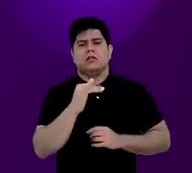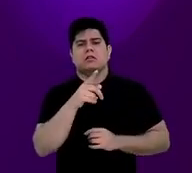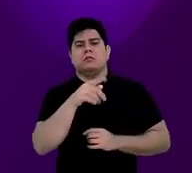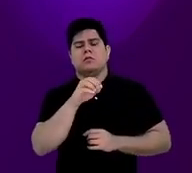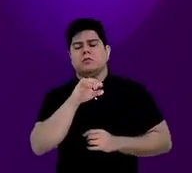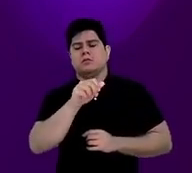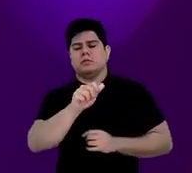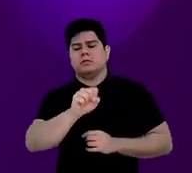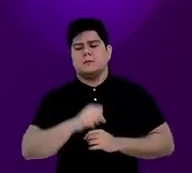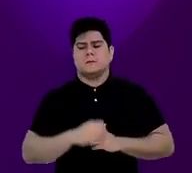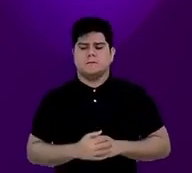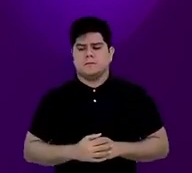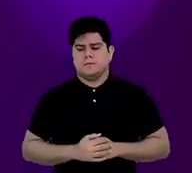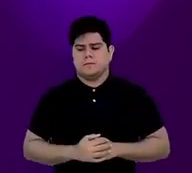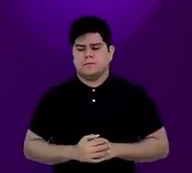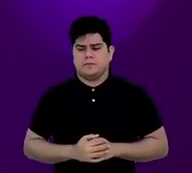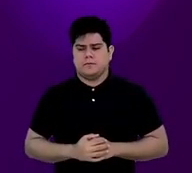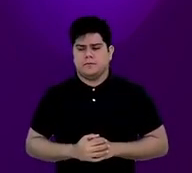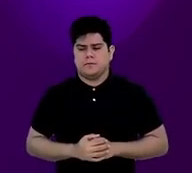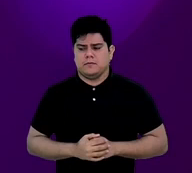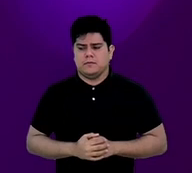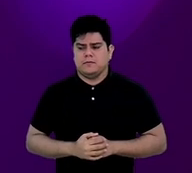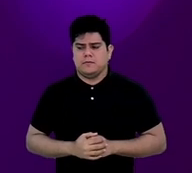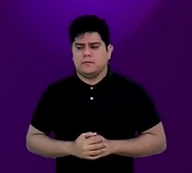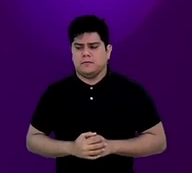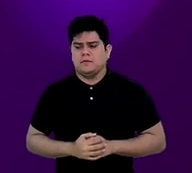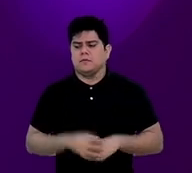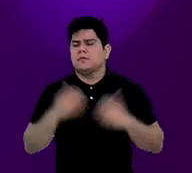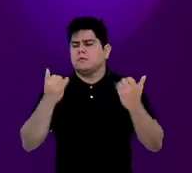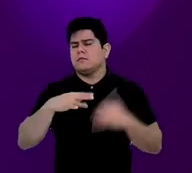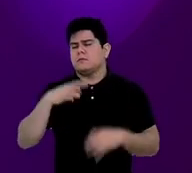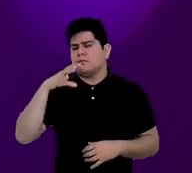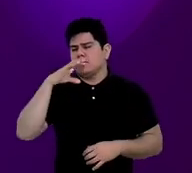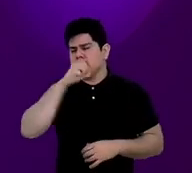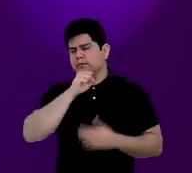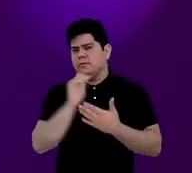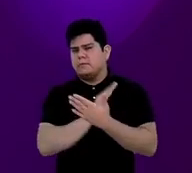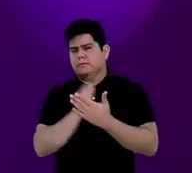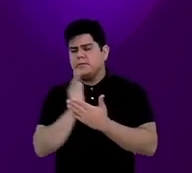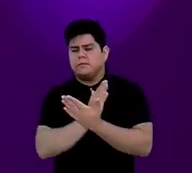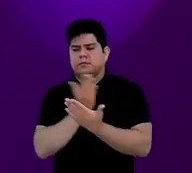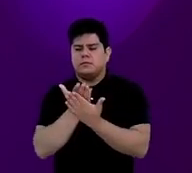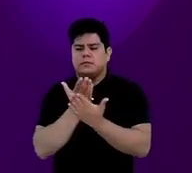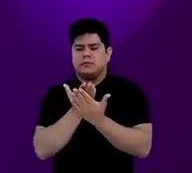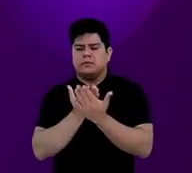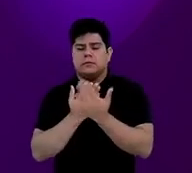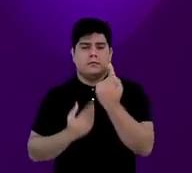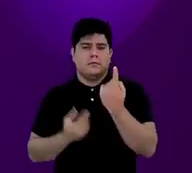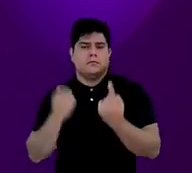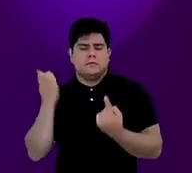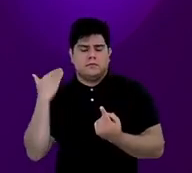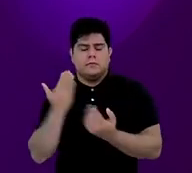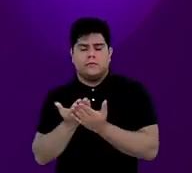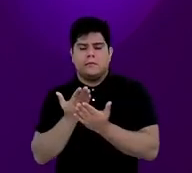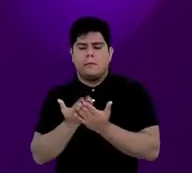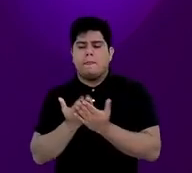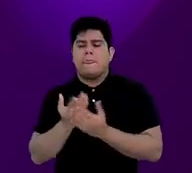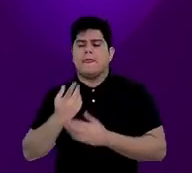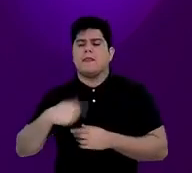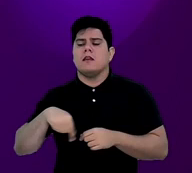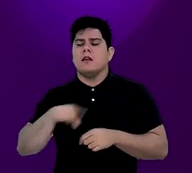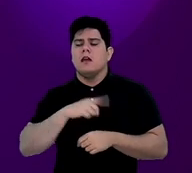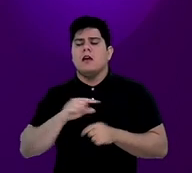I'll mention briefly some studies. This is a study we did a while ago that shows that you can activate NF-kappa